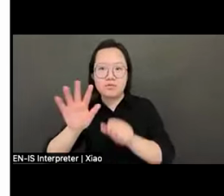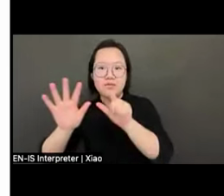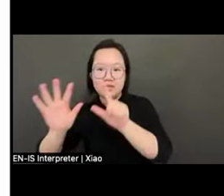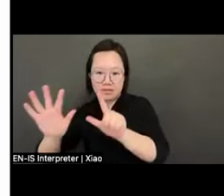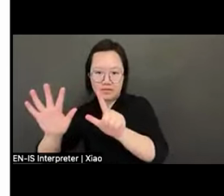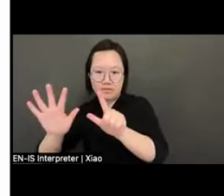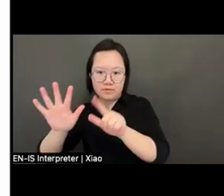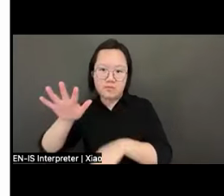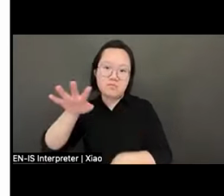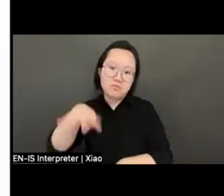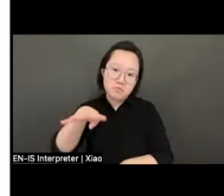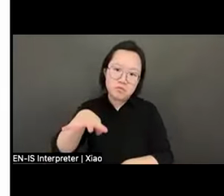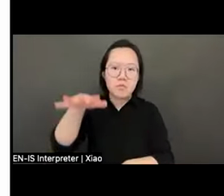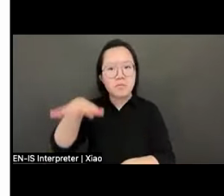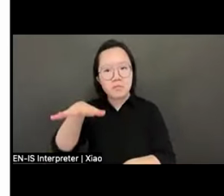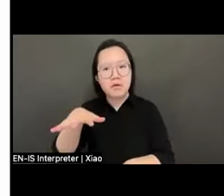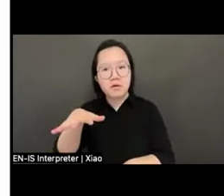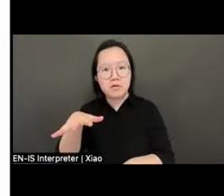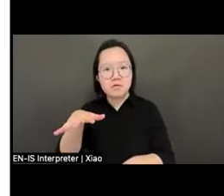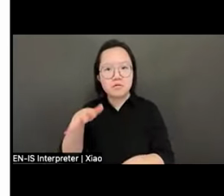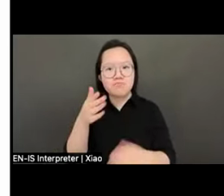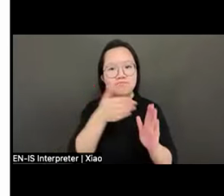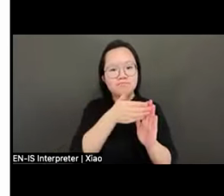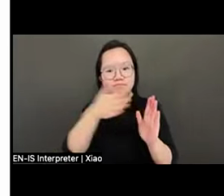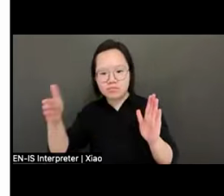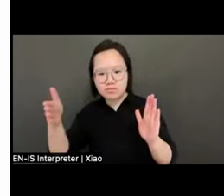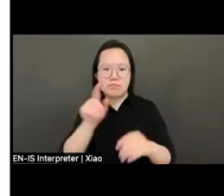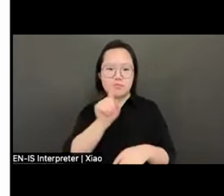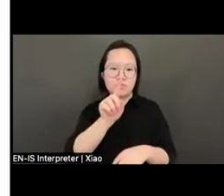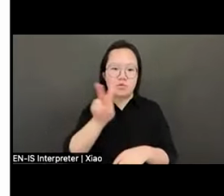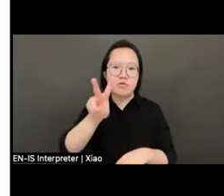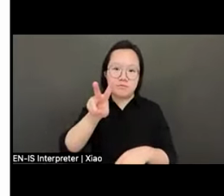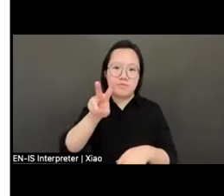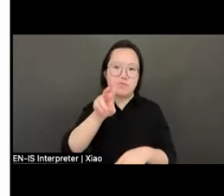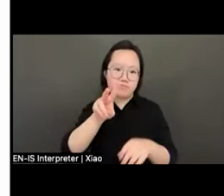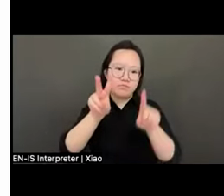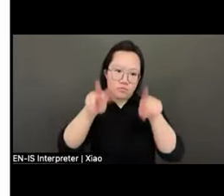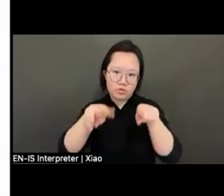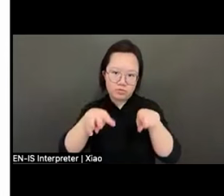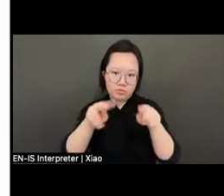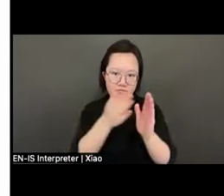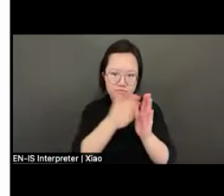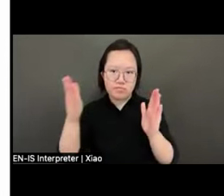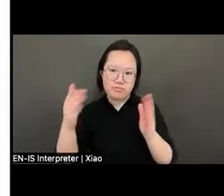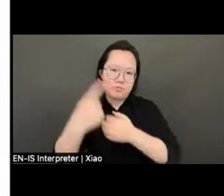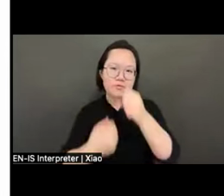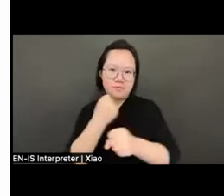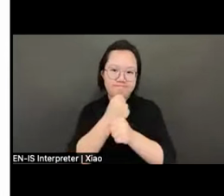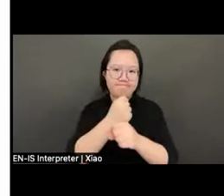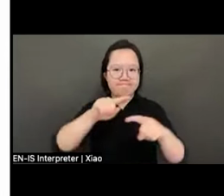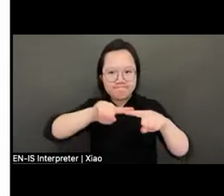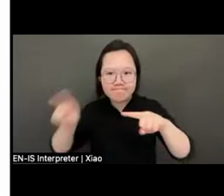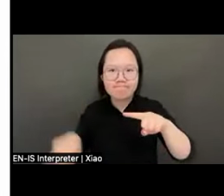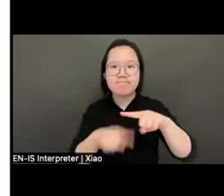is of 50,000 euros, and each consortium can have 2 to 4 organizations with at least 1 African and